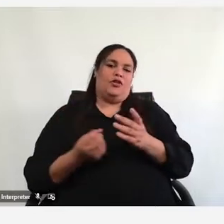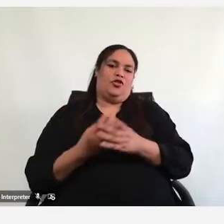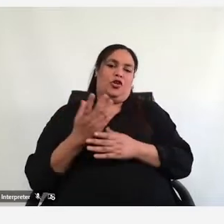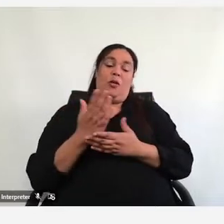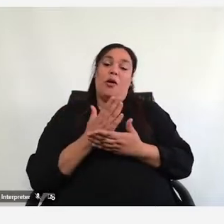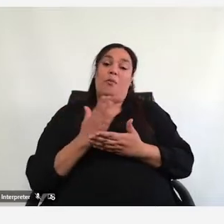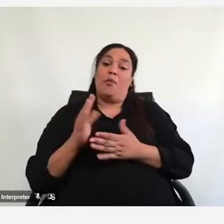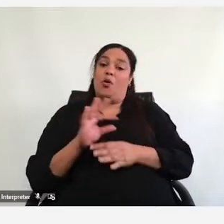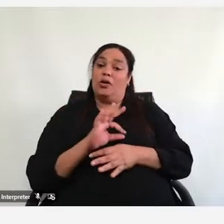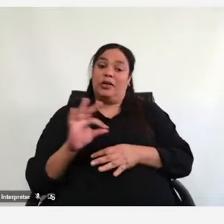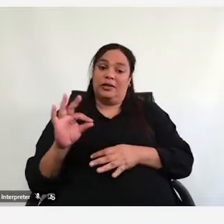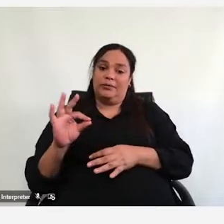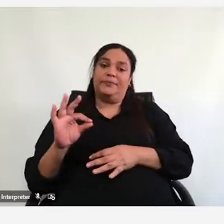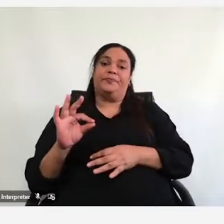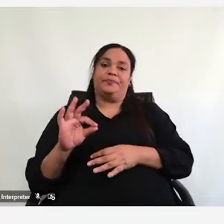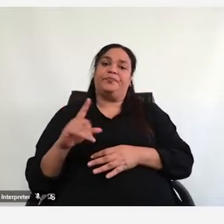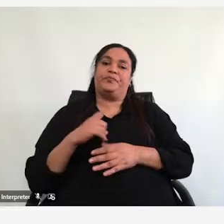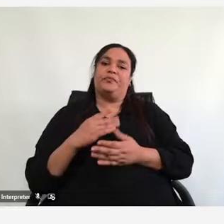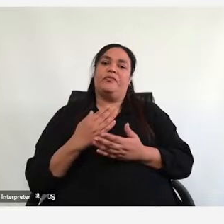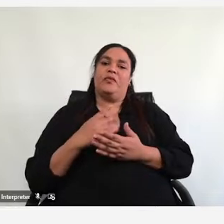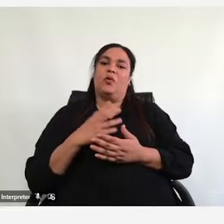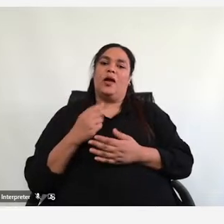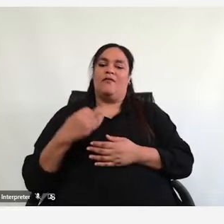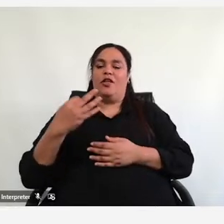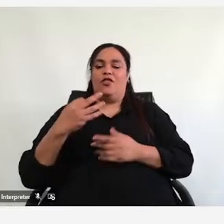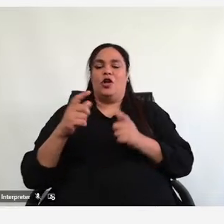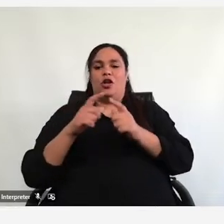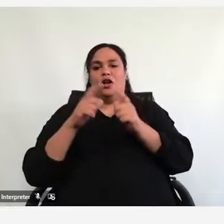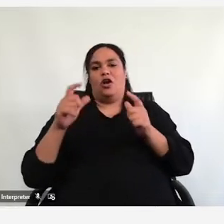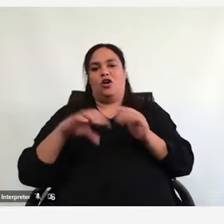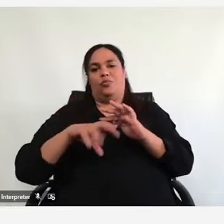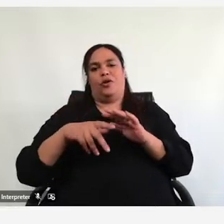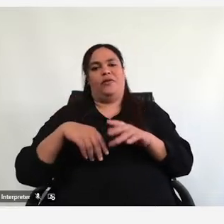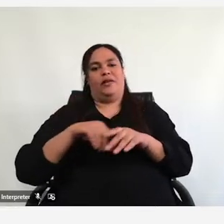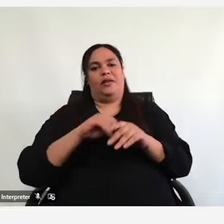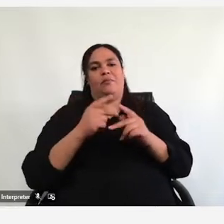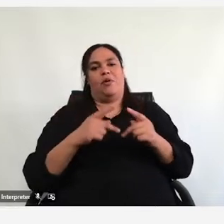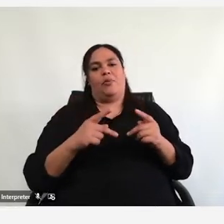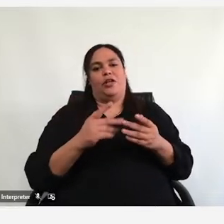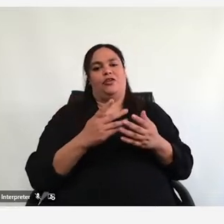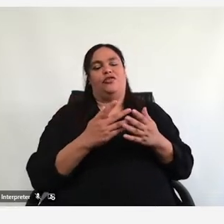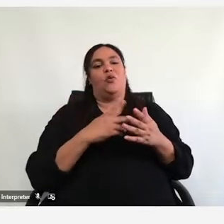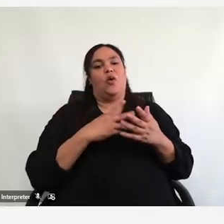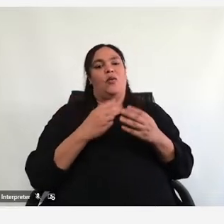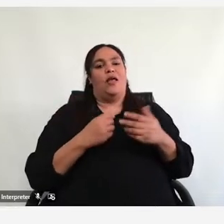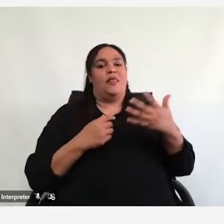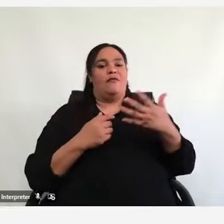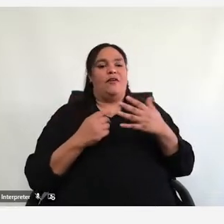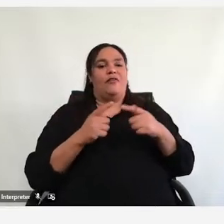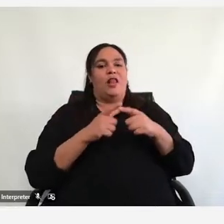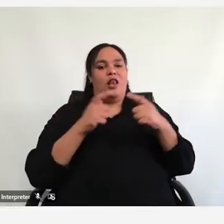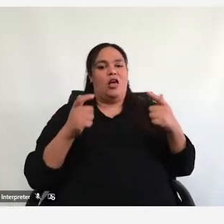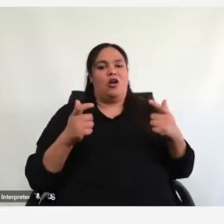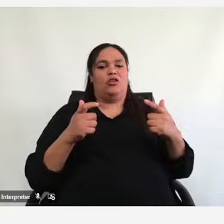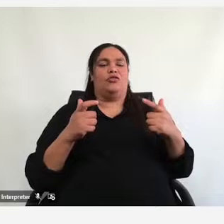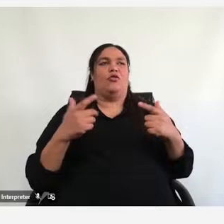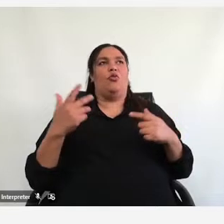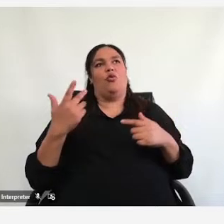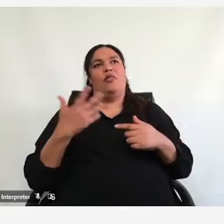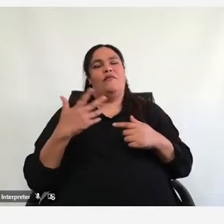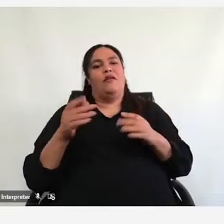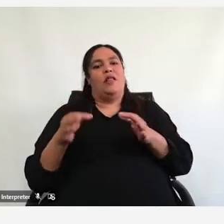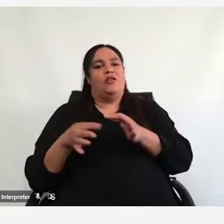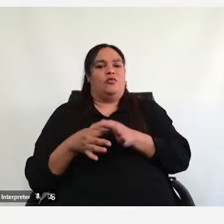of this is the fact that we are the third largest province in terms of population, but we're getting the fifth largest or fifth